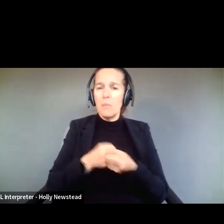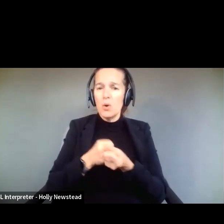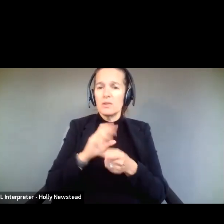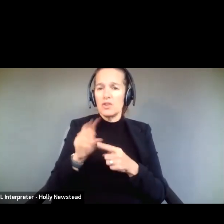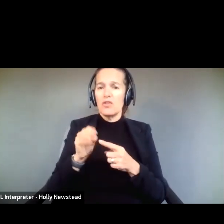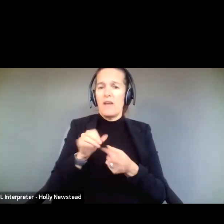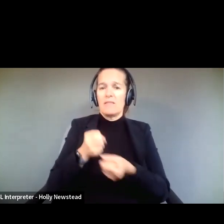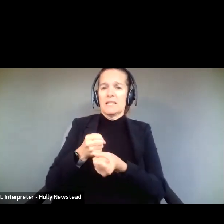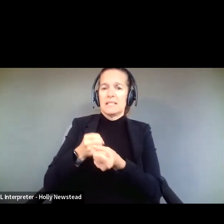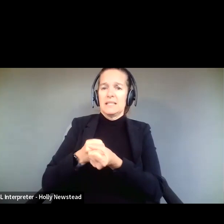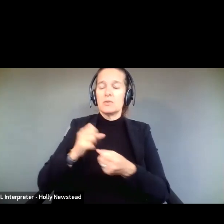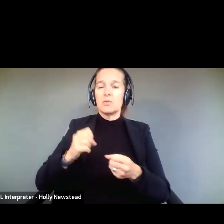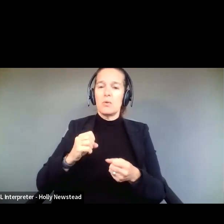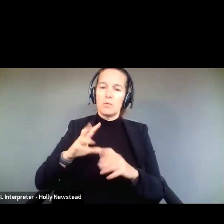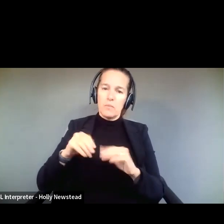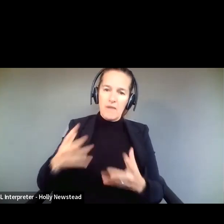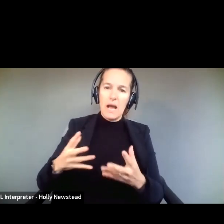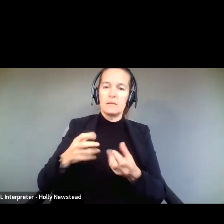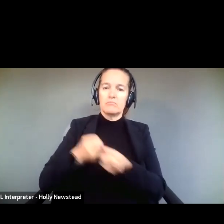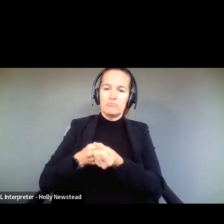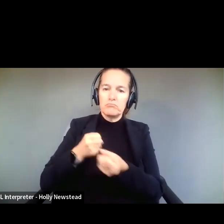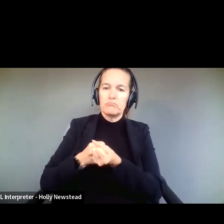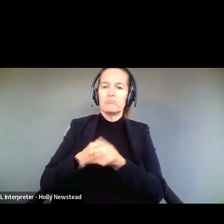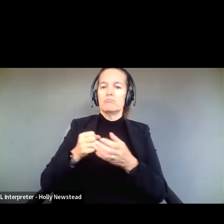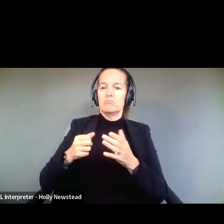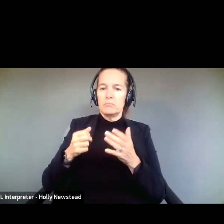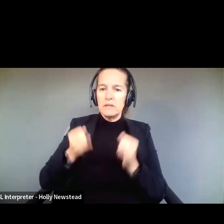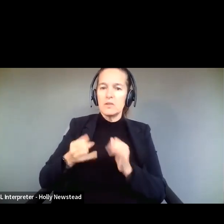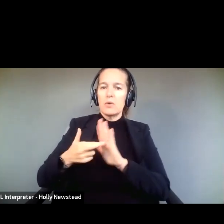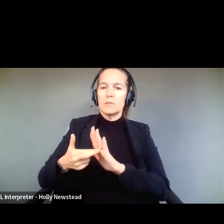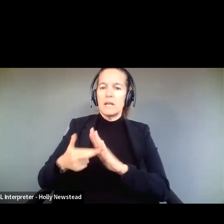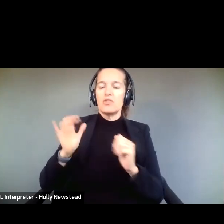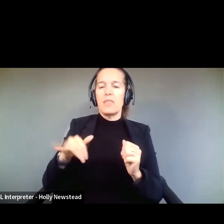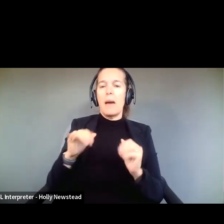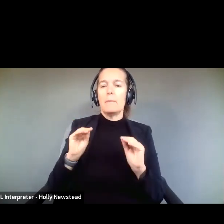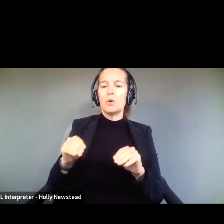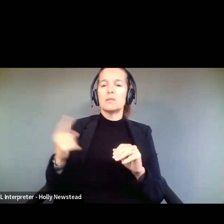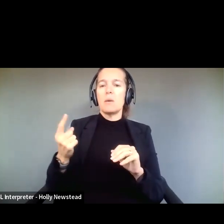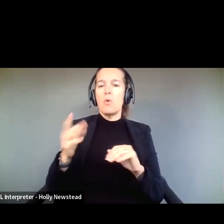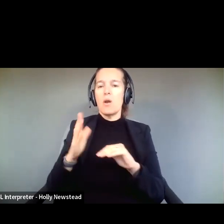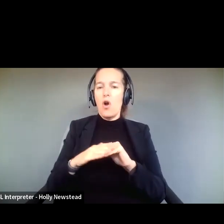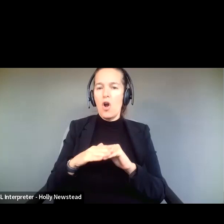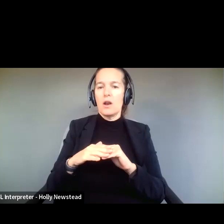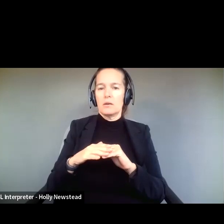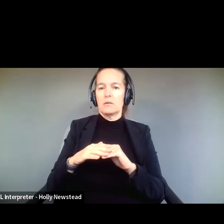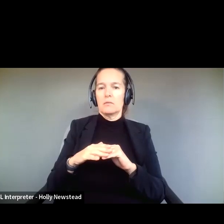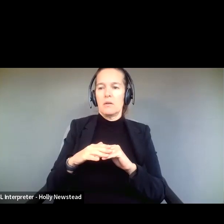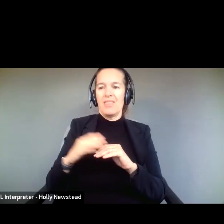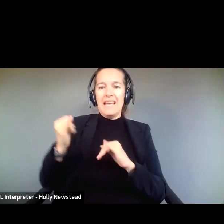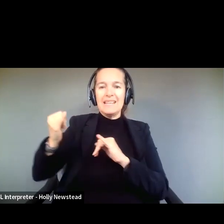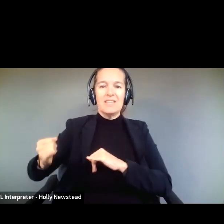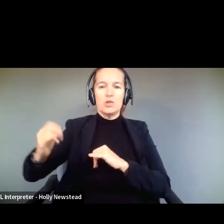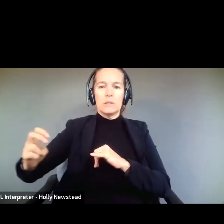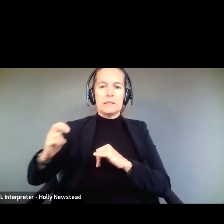providing direct individual representation advocacy, again, puts somebody on an individual side of the table,